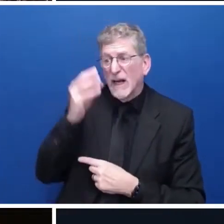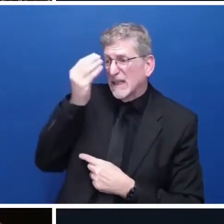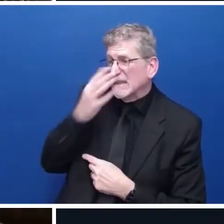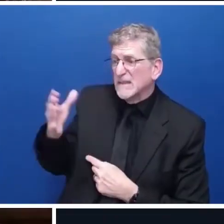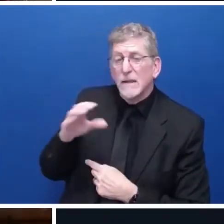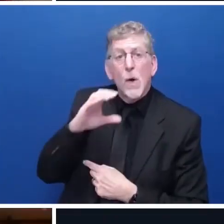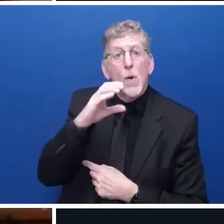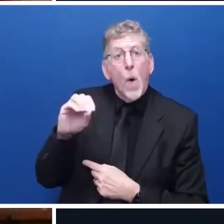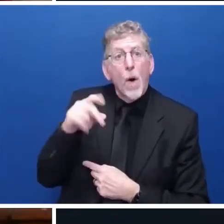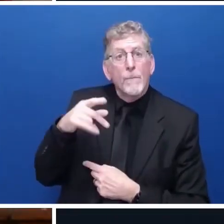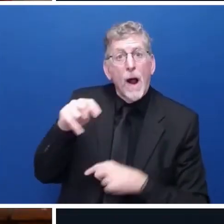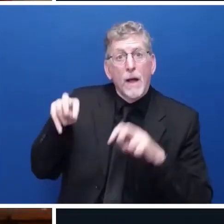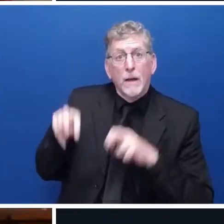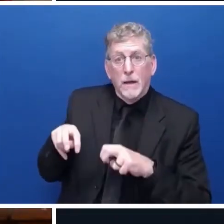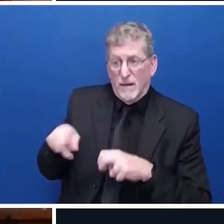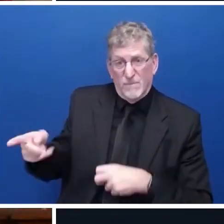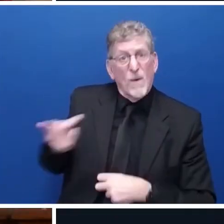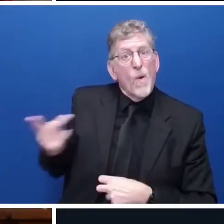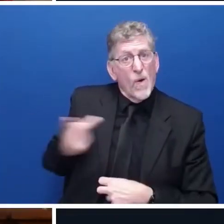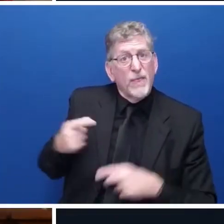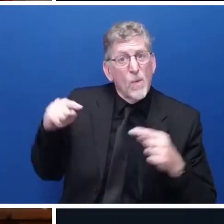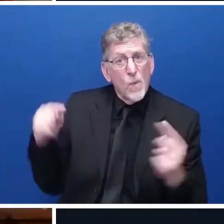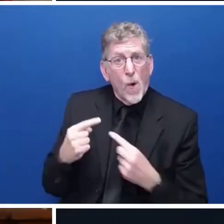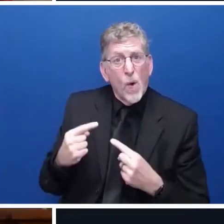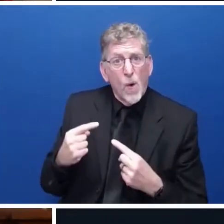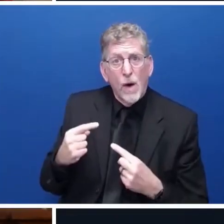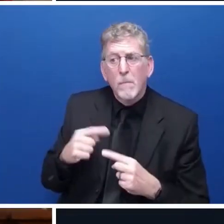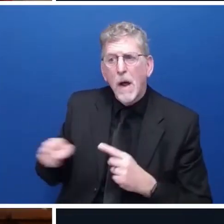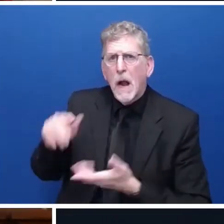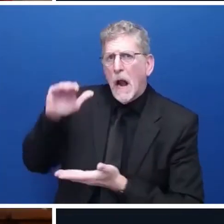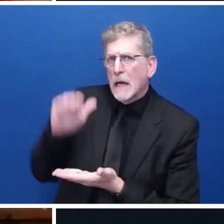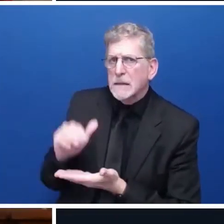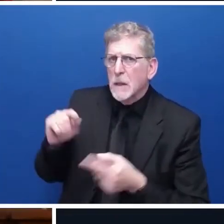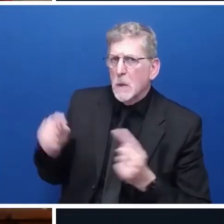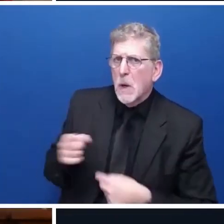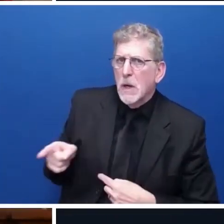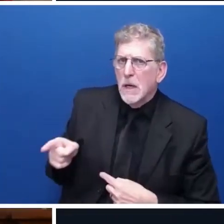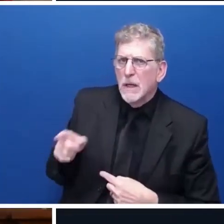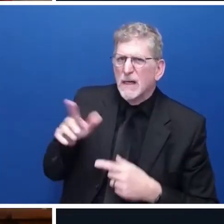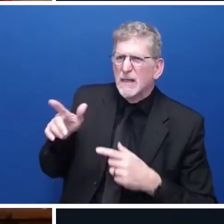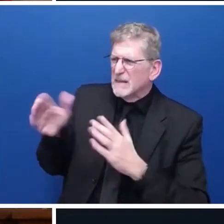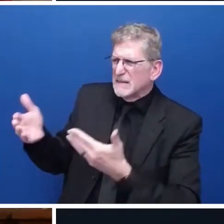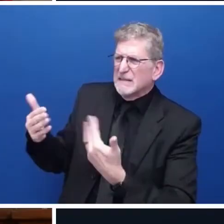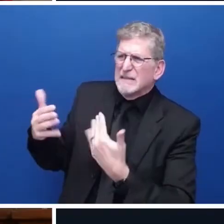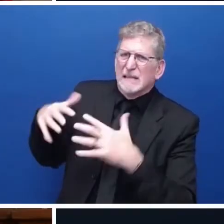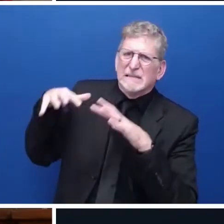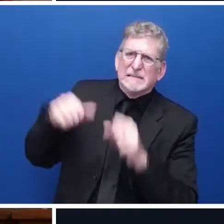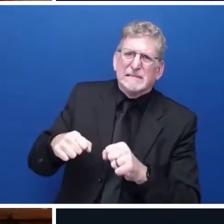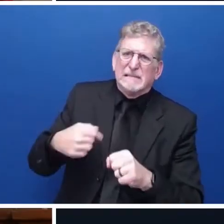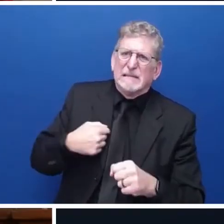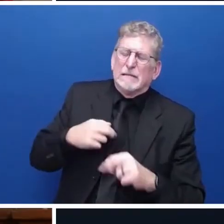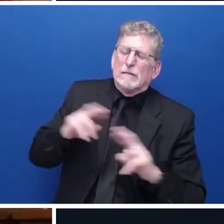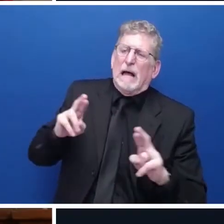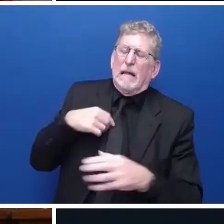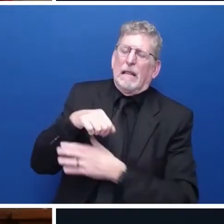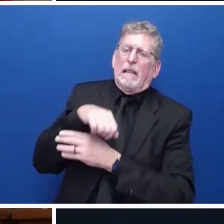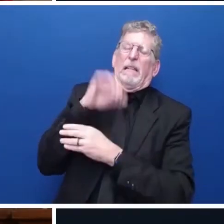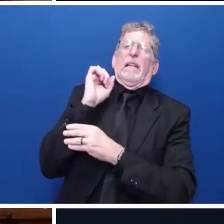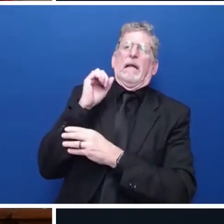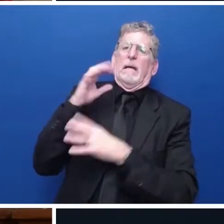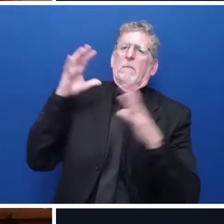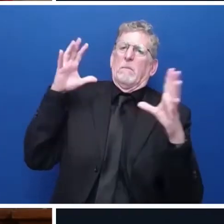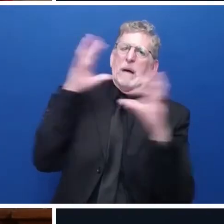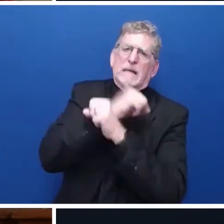as gravely, to take over. I'm about ready to pass out. The success